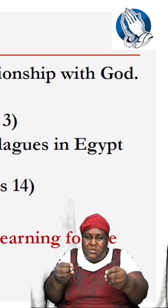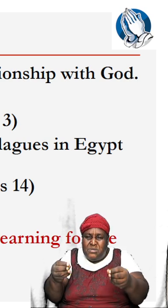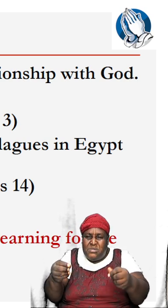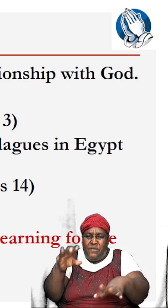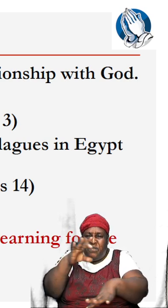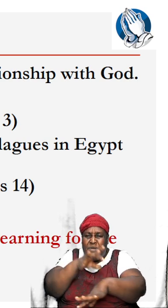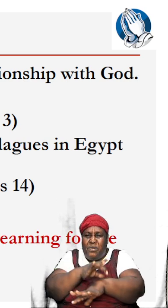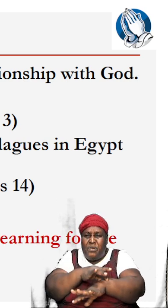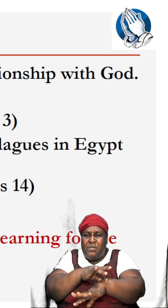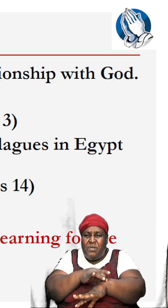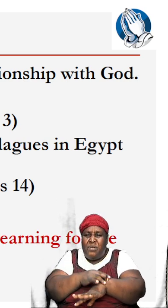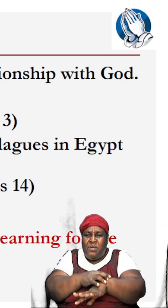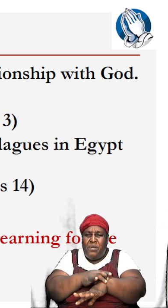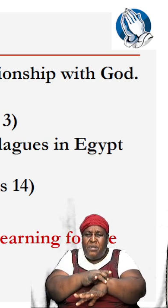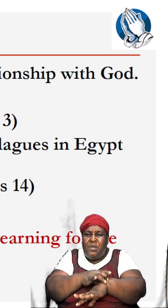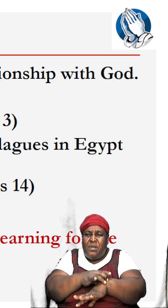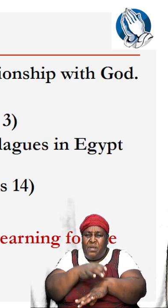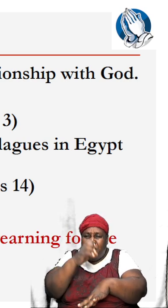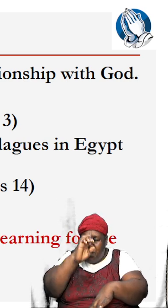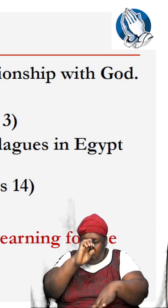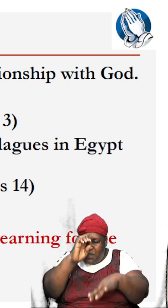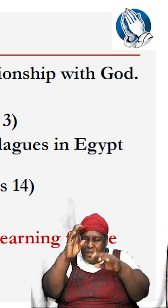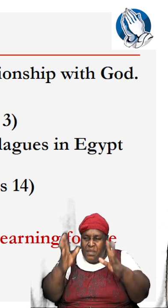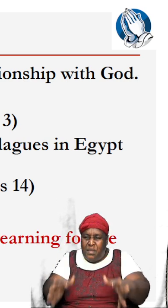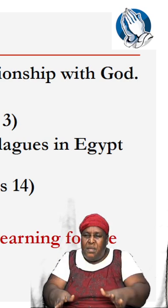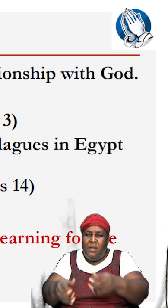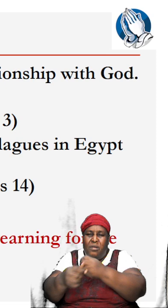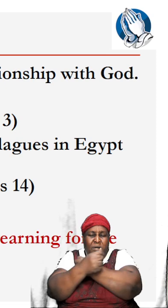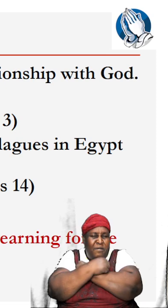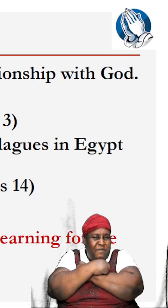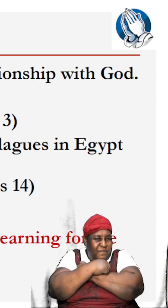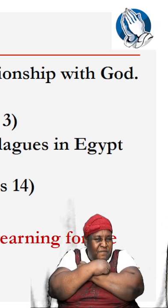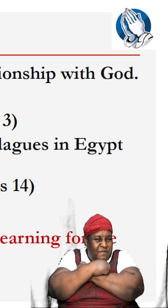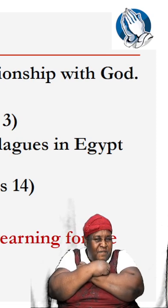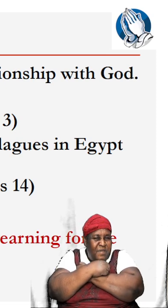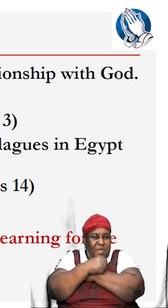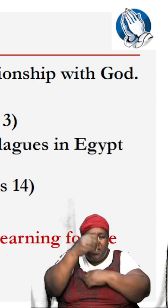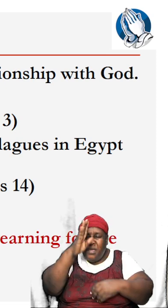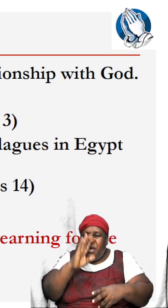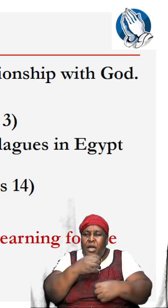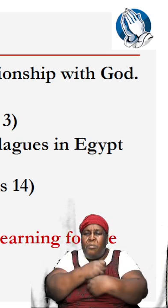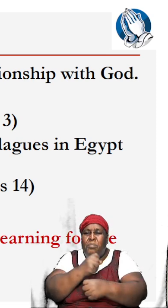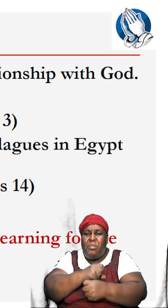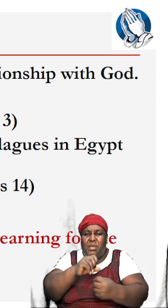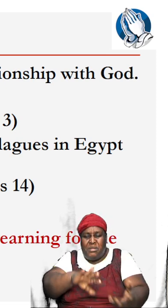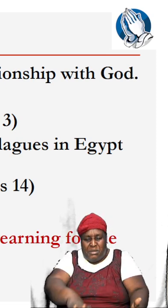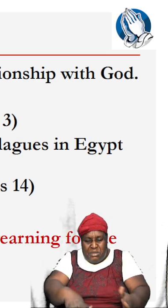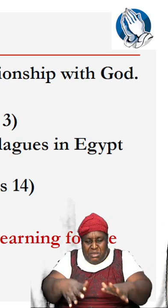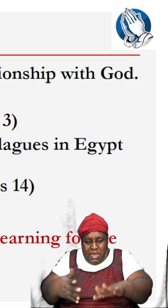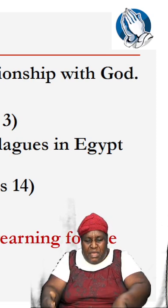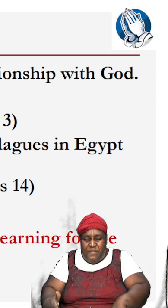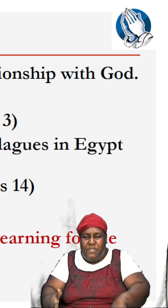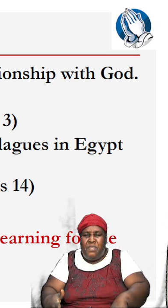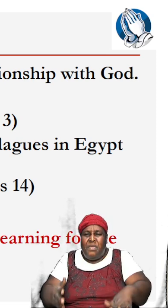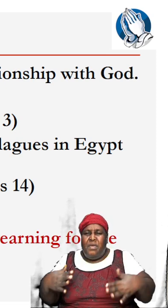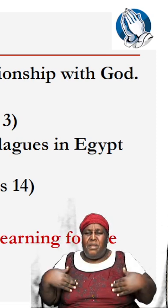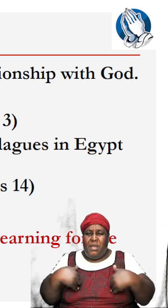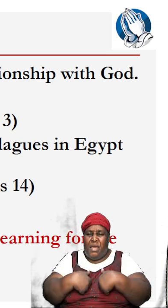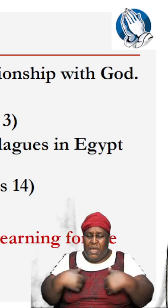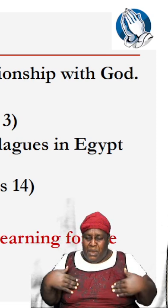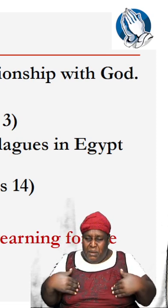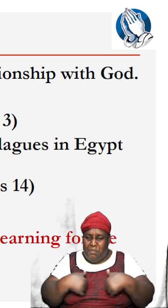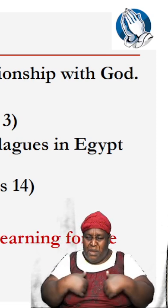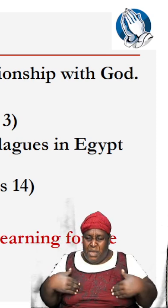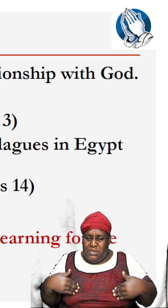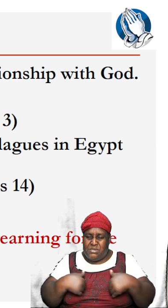He attack Hathor, the Egyptian god of love. What did God do? God caused death on the cattle and the livestock. This